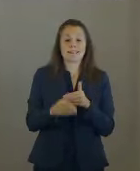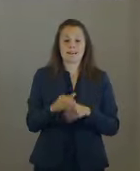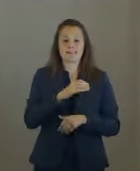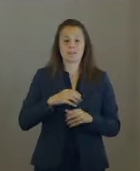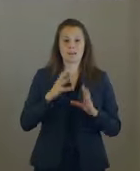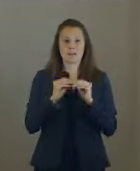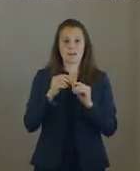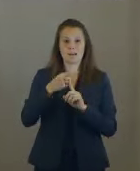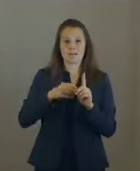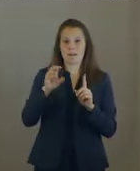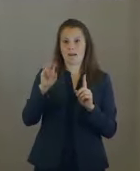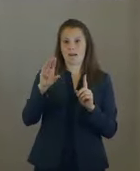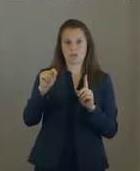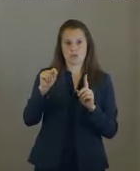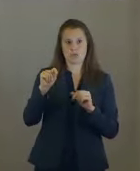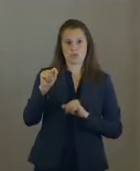October.